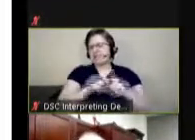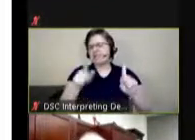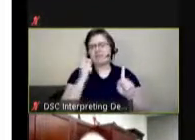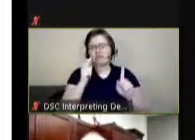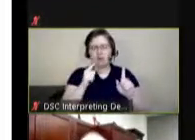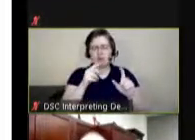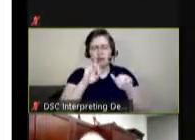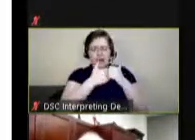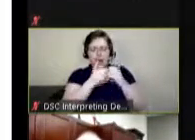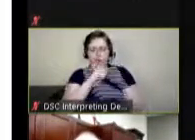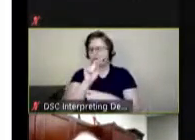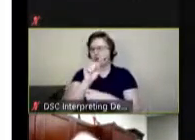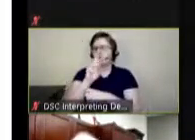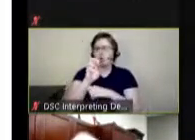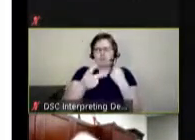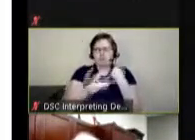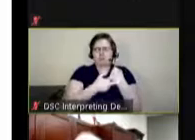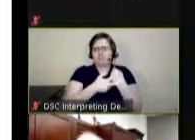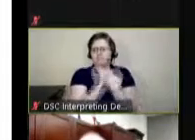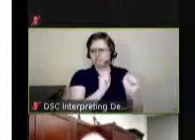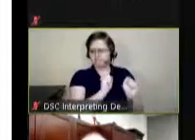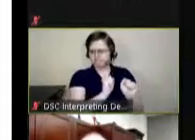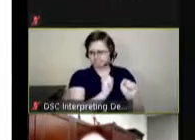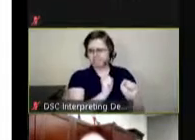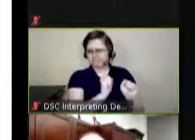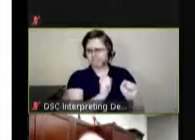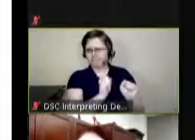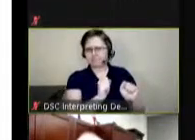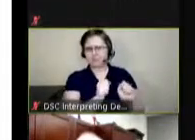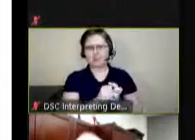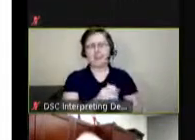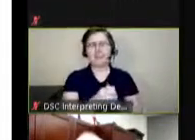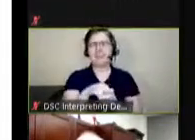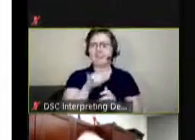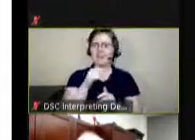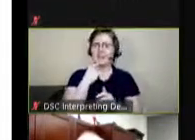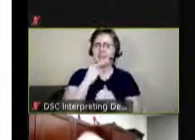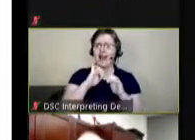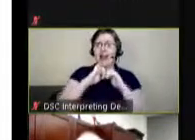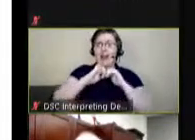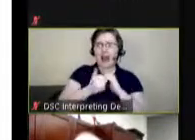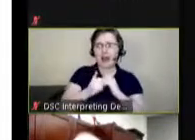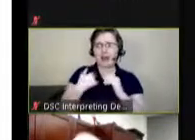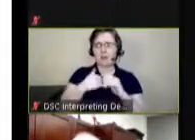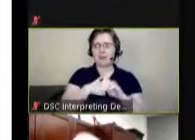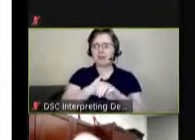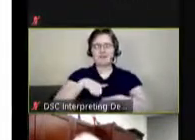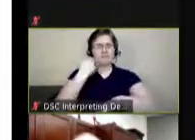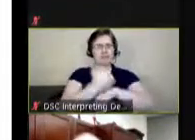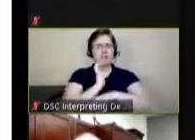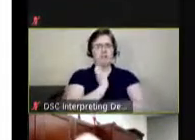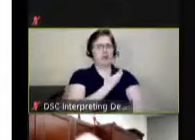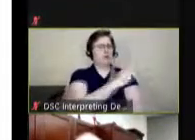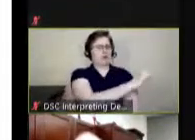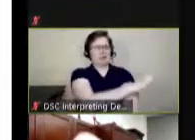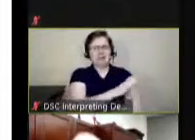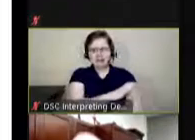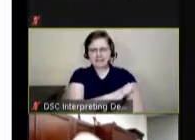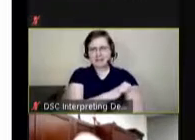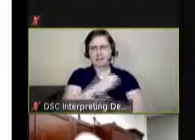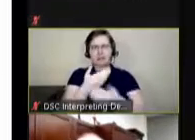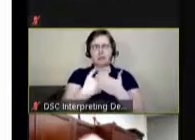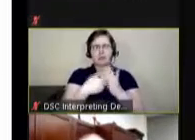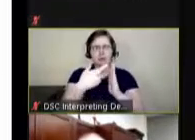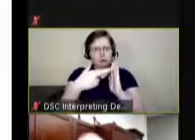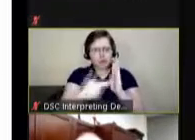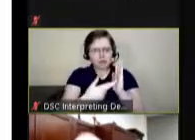it. And I think that's important because, again, it does dictate, again, how we set up vaccination clinics and pre-register